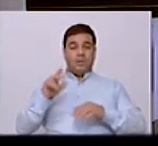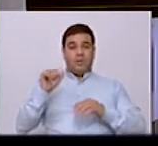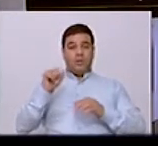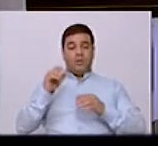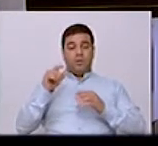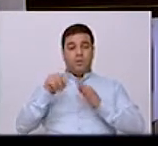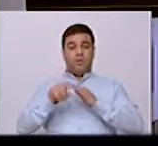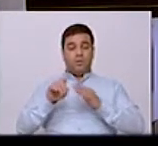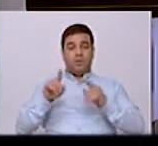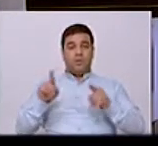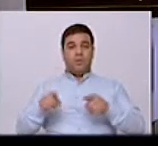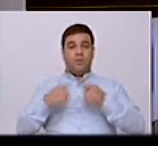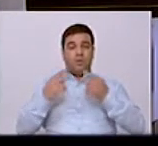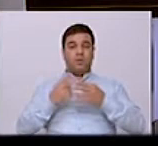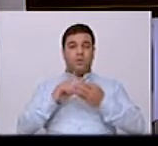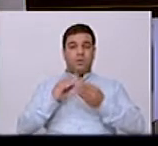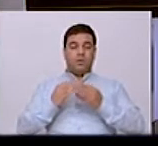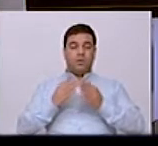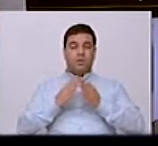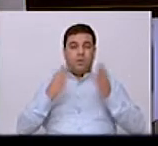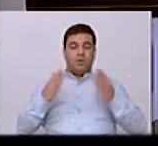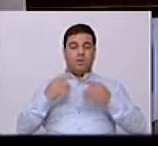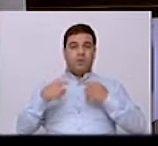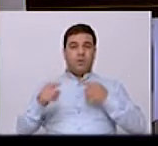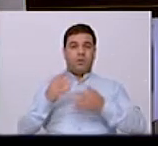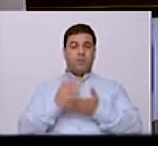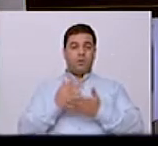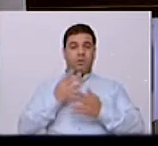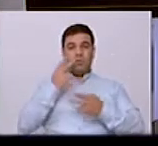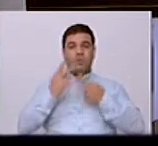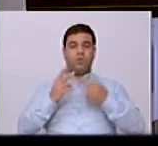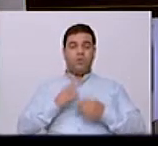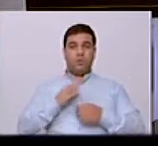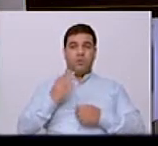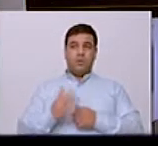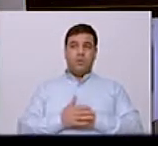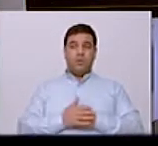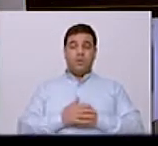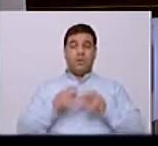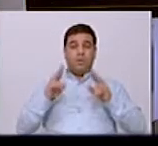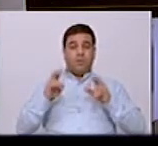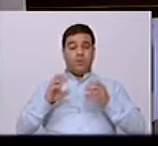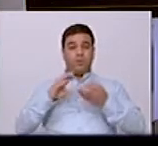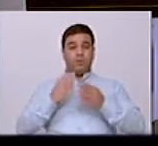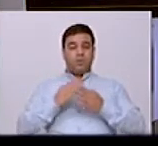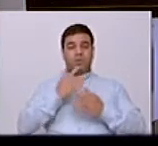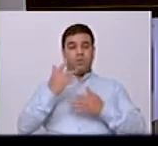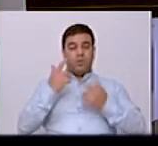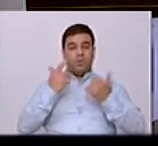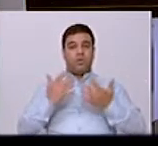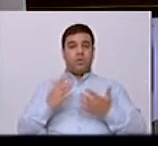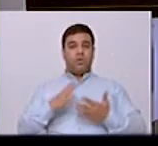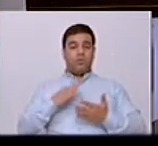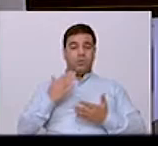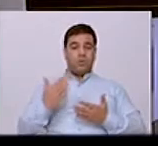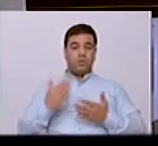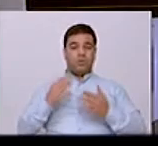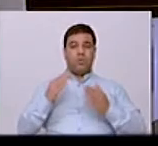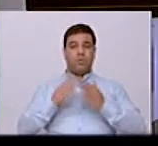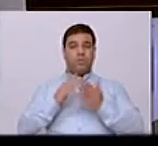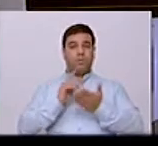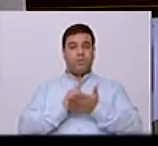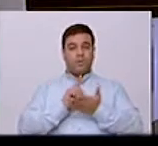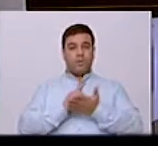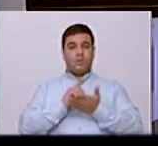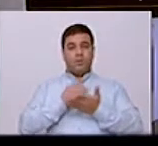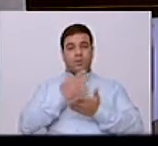iqtisodiy rivojlanish ko'rsatkichlarida katta tafovutlar mavjud ekanligini bilib oldik. Mavzuimiz, demak, sizlarga tushunarli bo'lgan bo'lsa, mustaqil